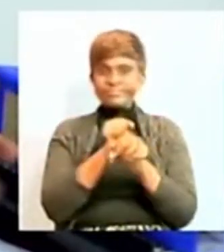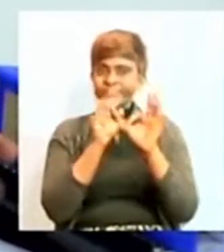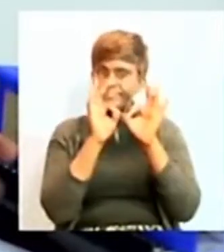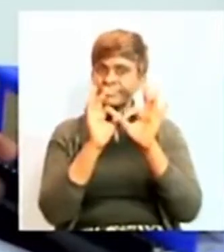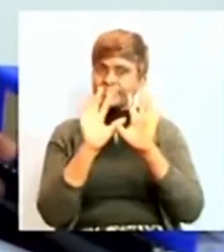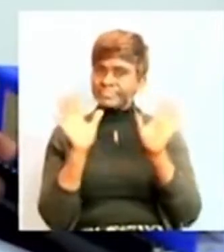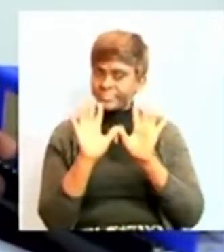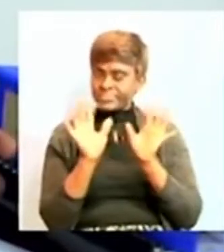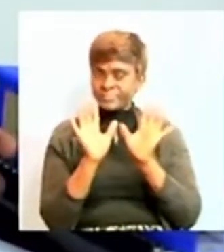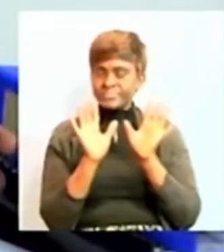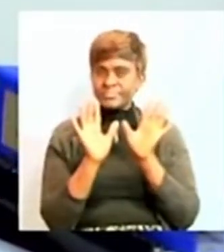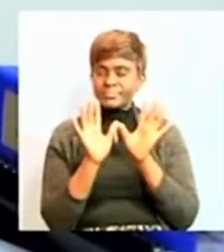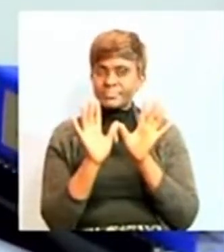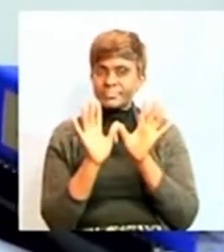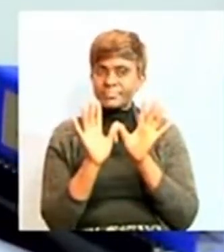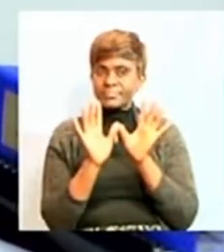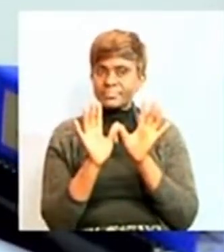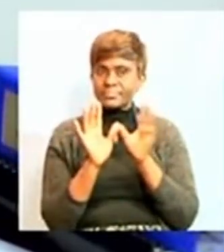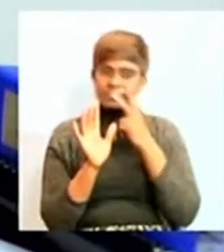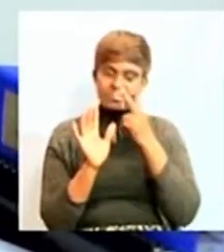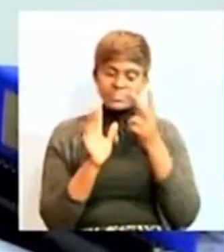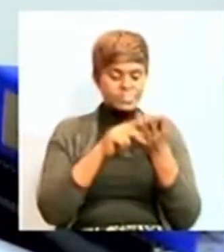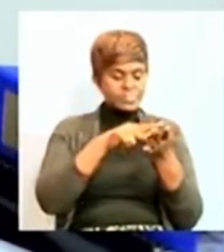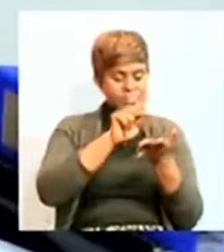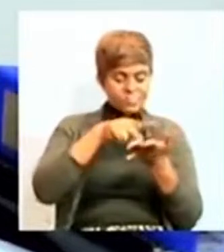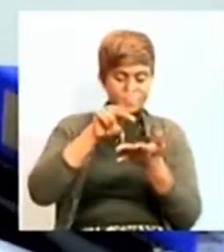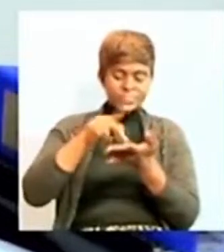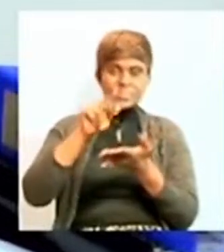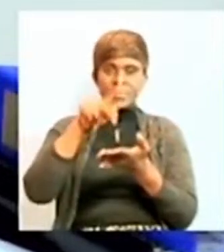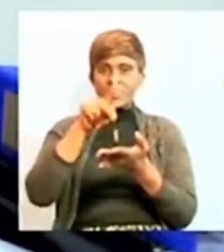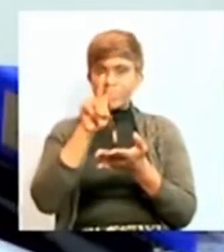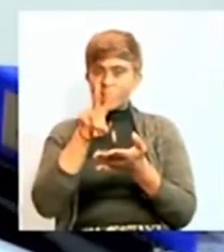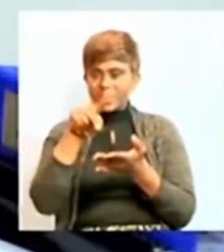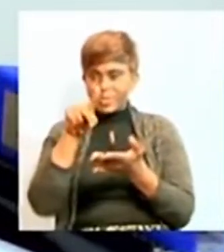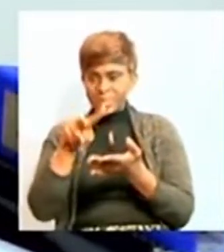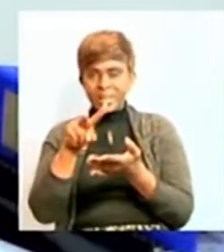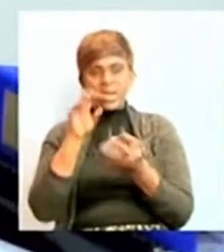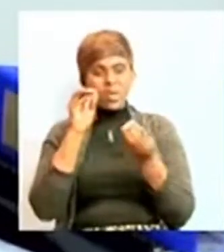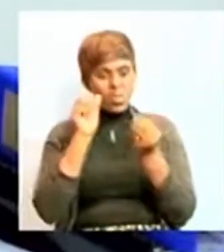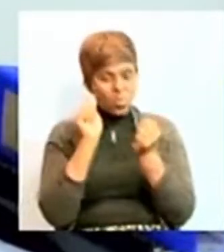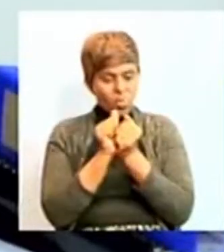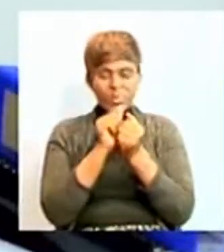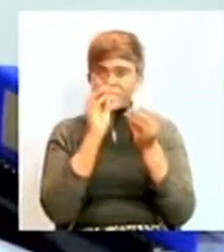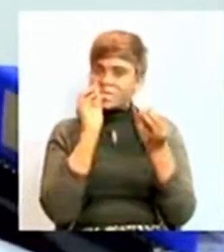do. Look at the payment voucher. With a lot of